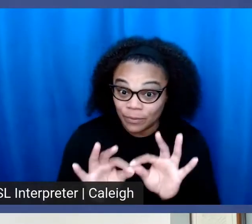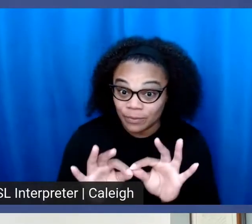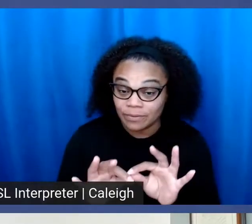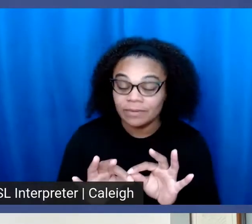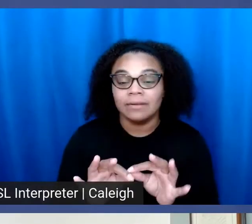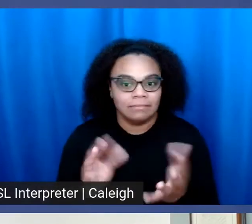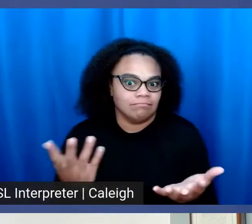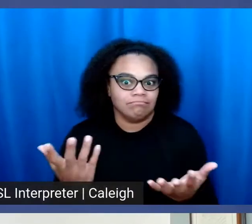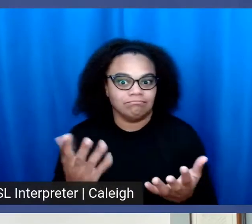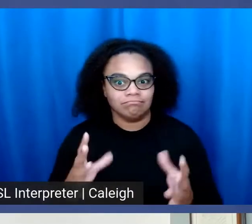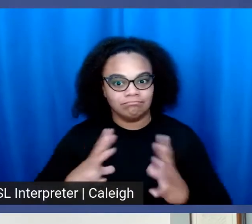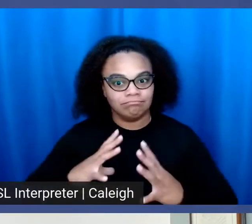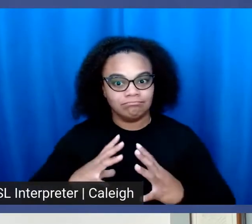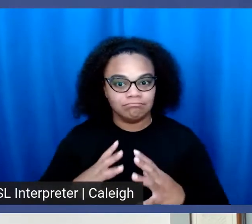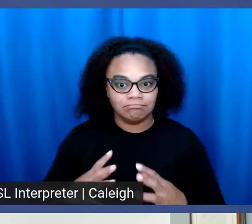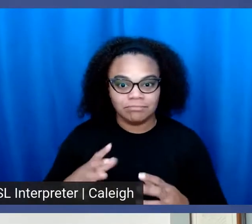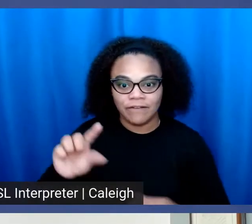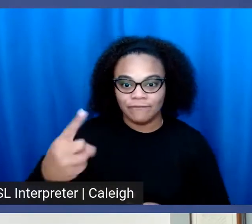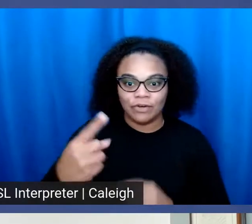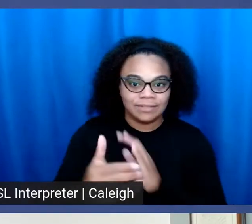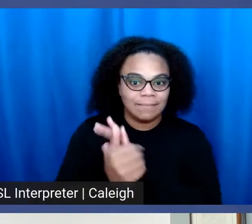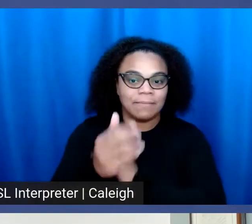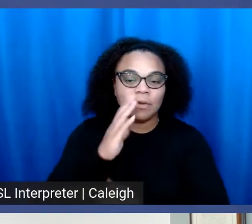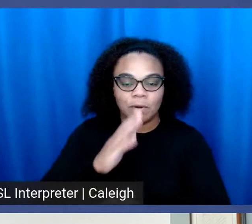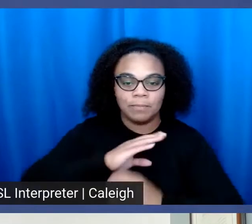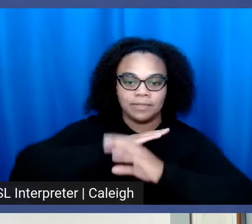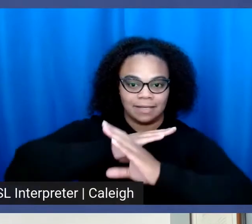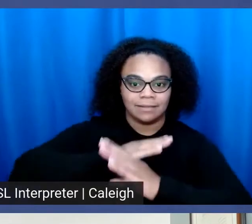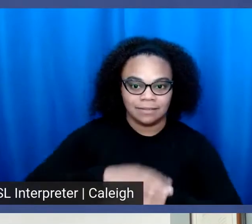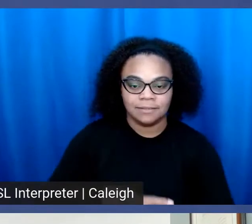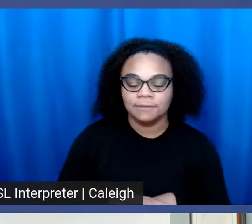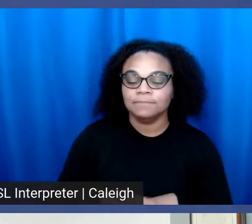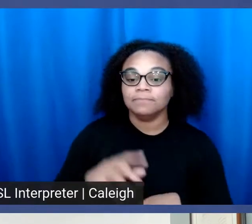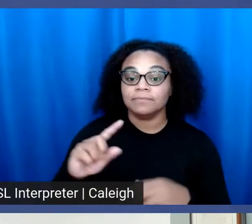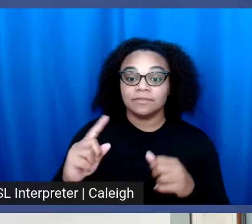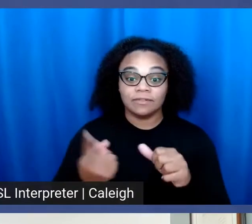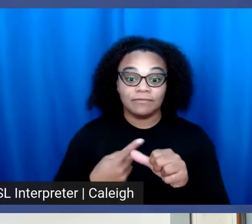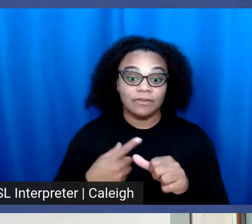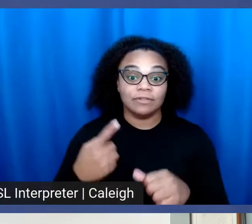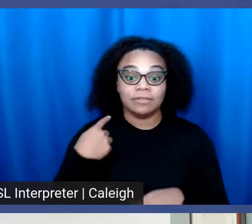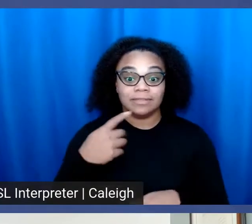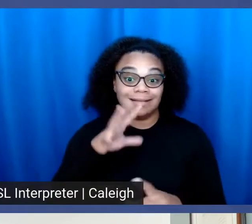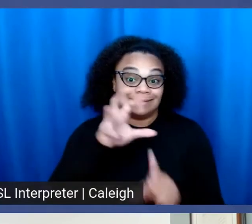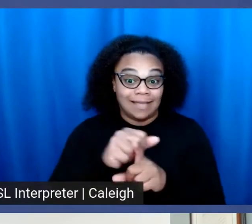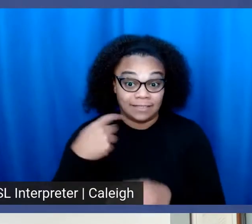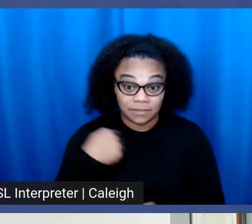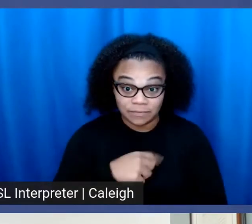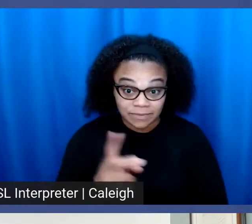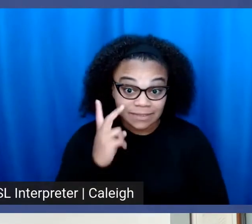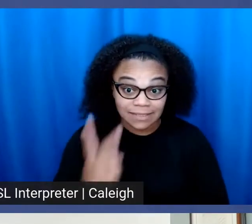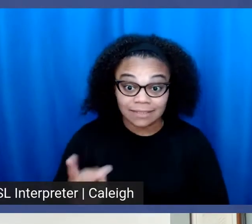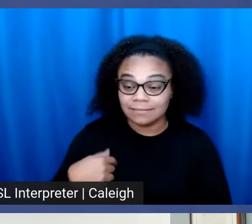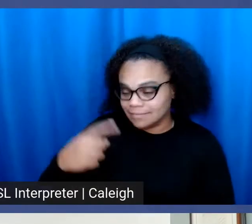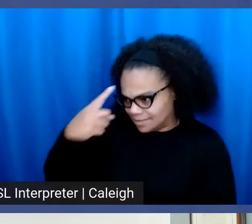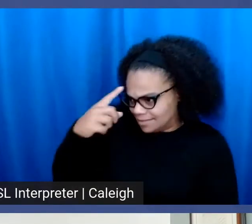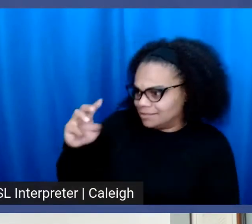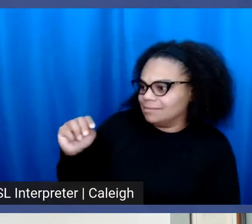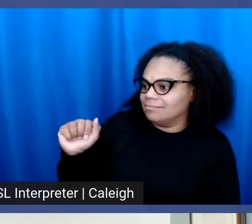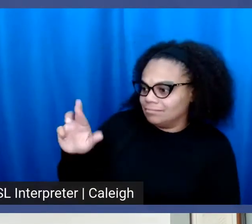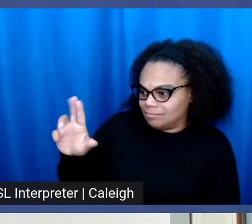it. The kind of partisan, politically driven attacks that we've seen, and I think Martha accurately describes